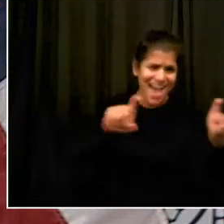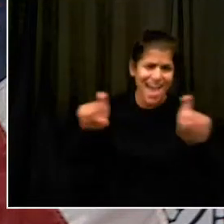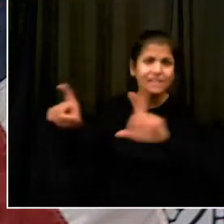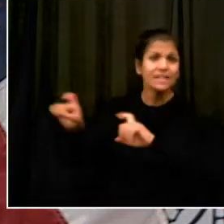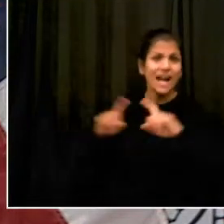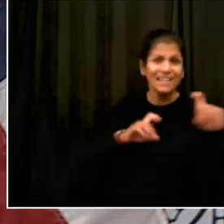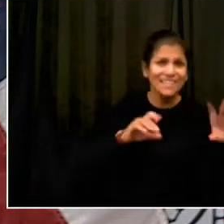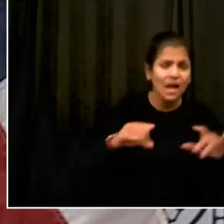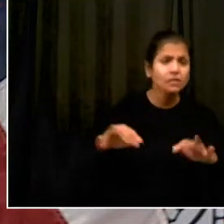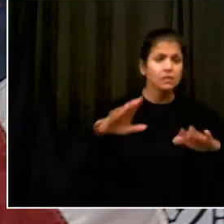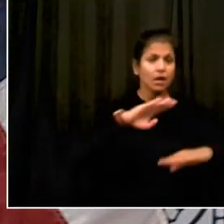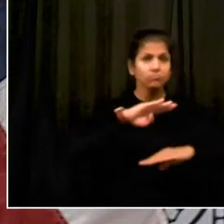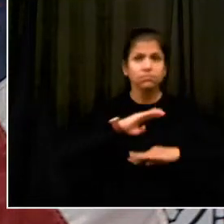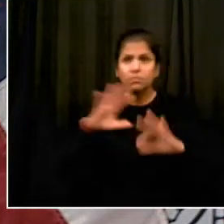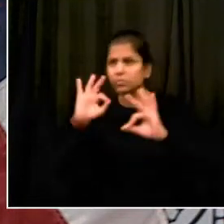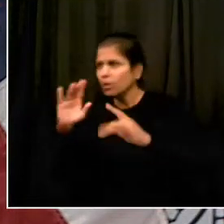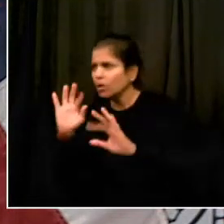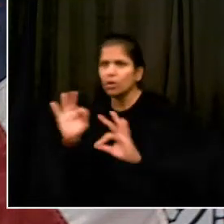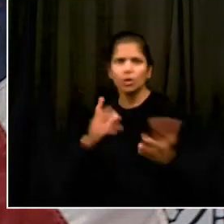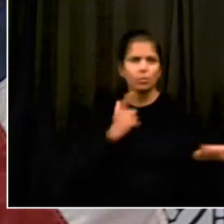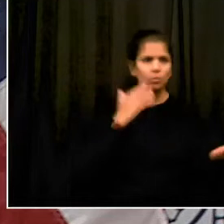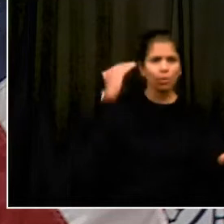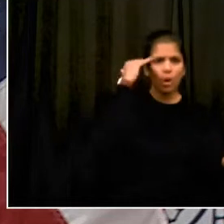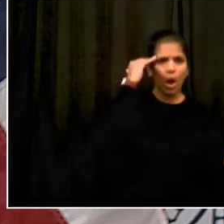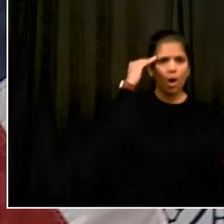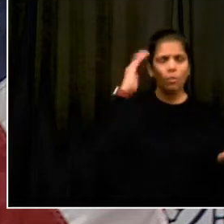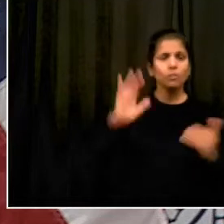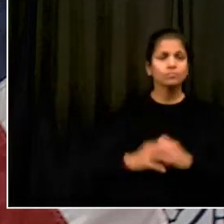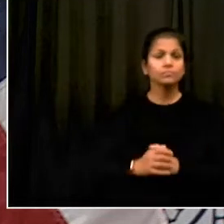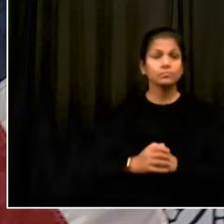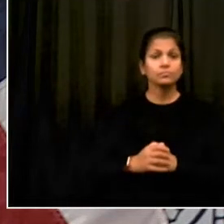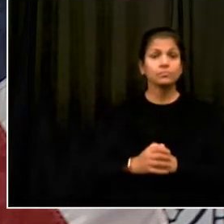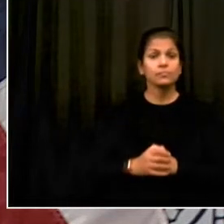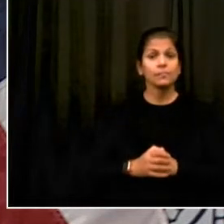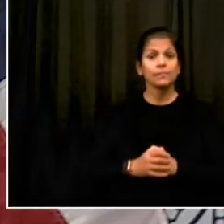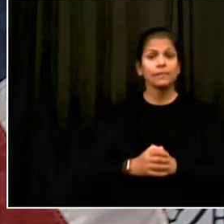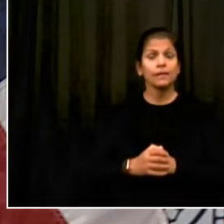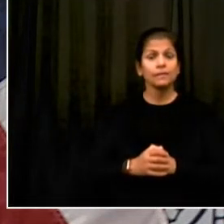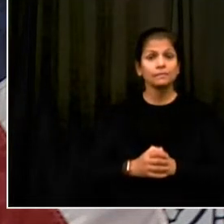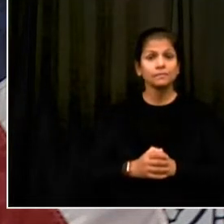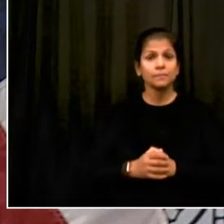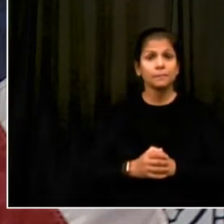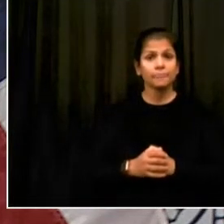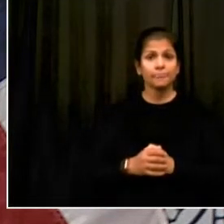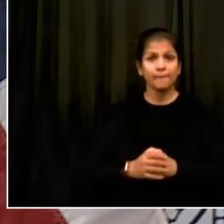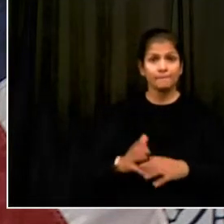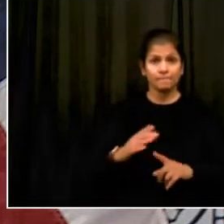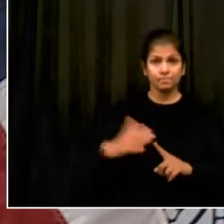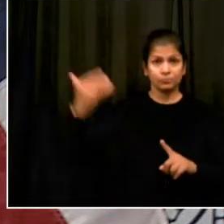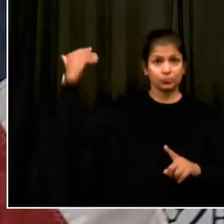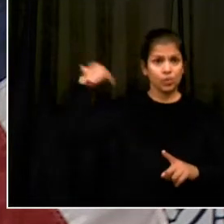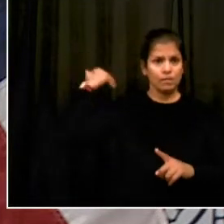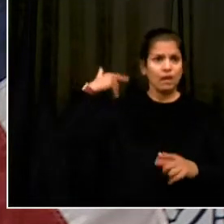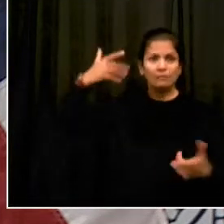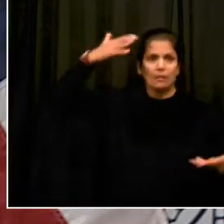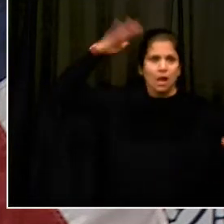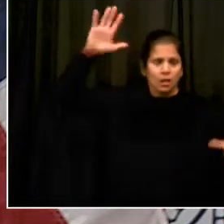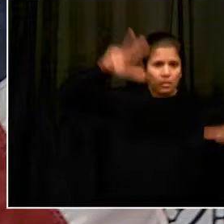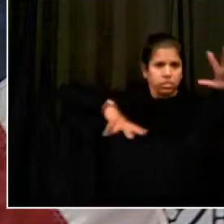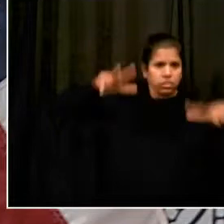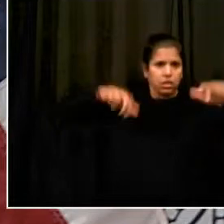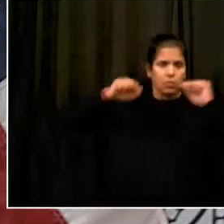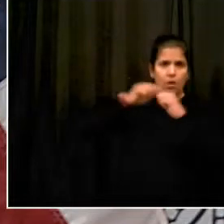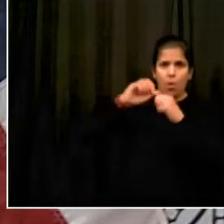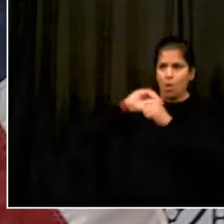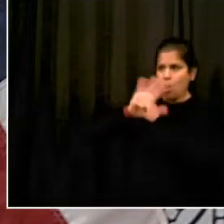and August, we do know now that these steps work and they keep kids safe and they keep the whole school community safe. But